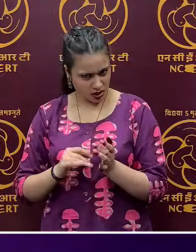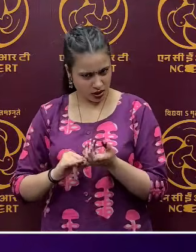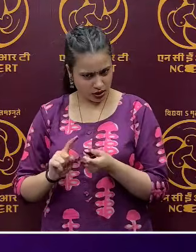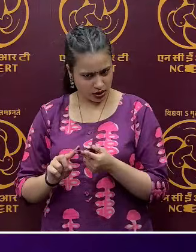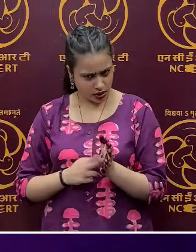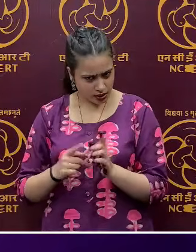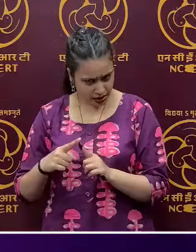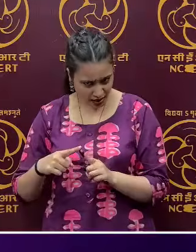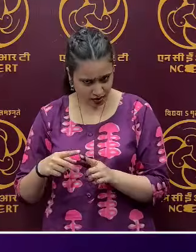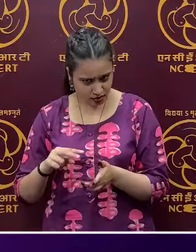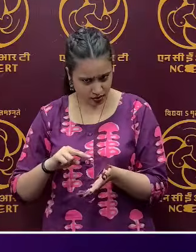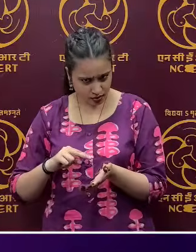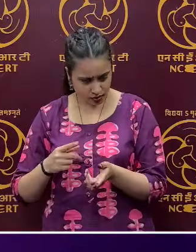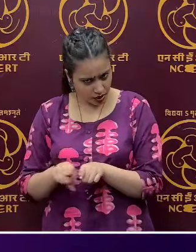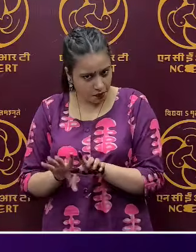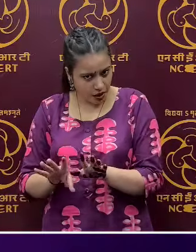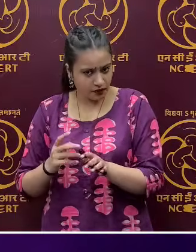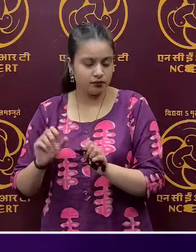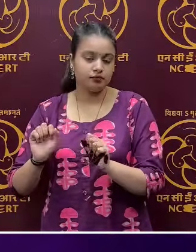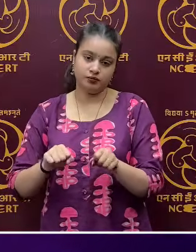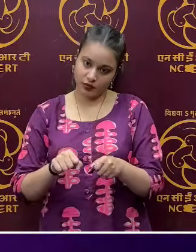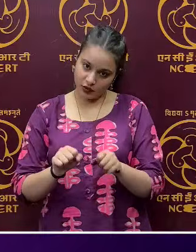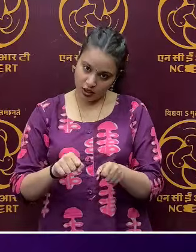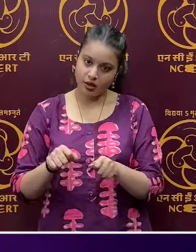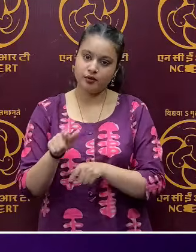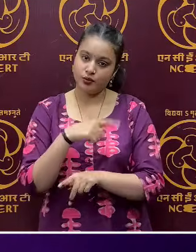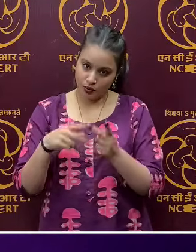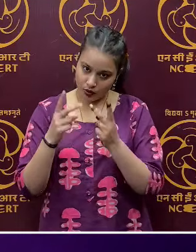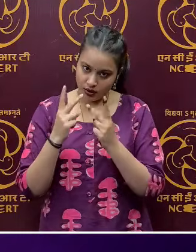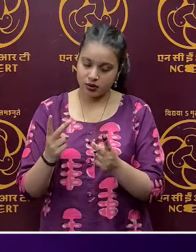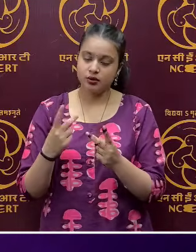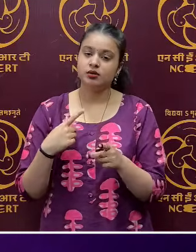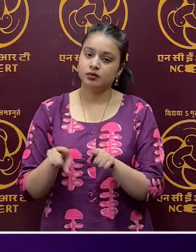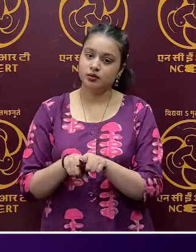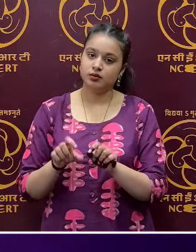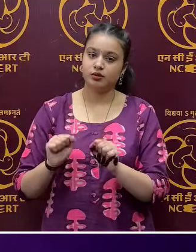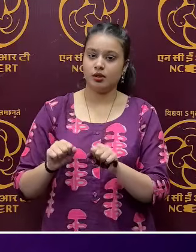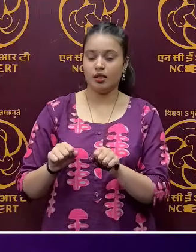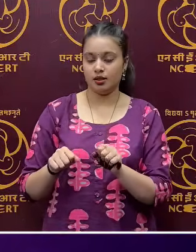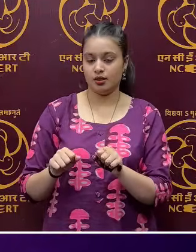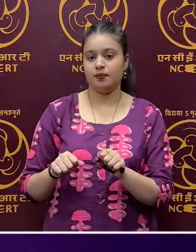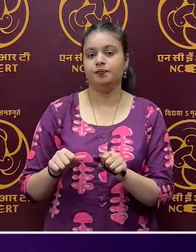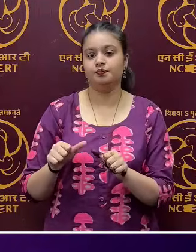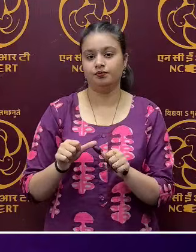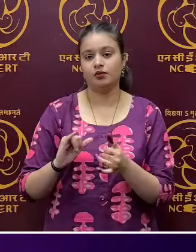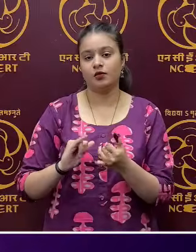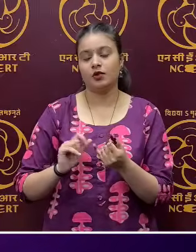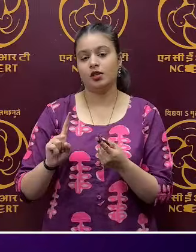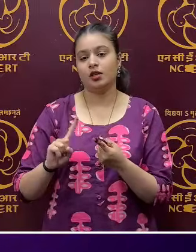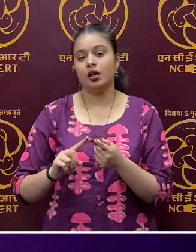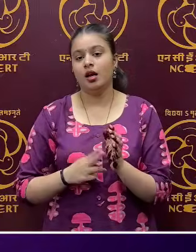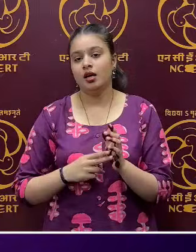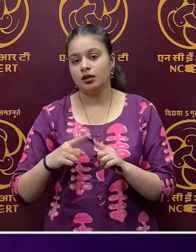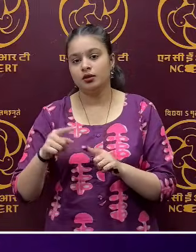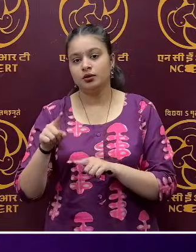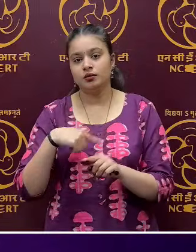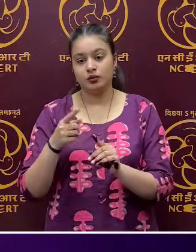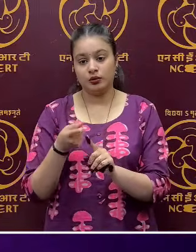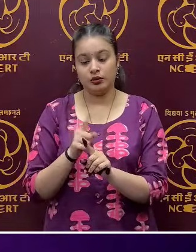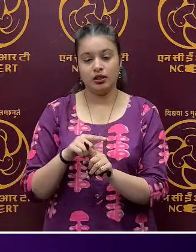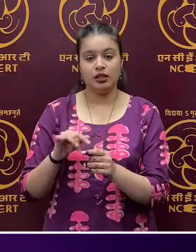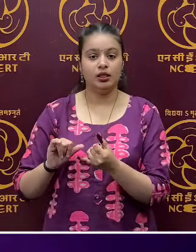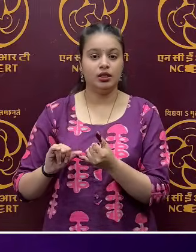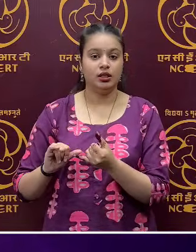Yes, similar to consent, and you can see that the root word is the same, S-E-N-T, and we have a prefix A-S,